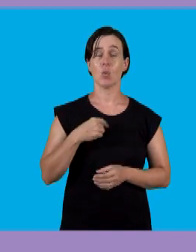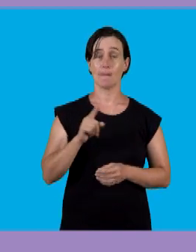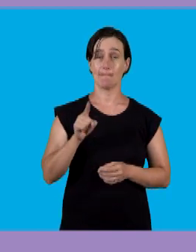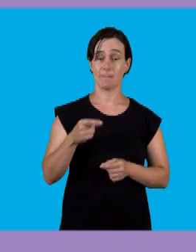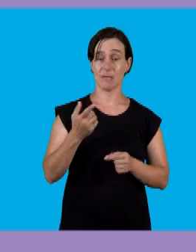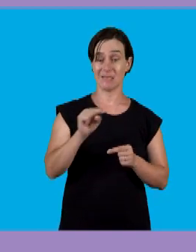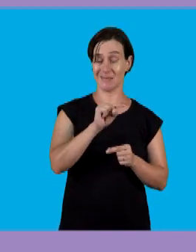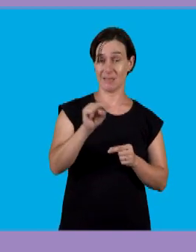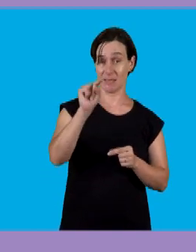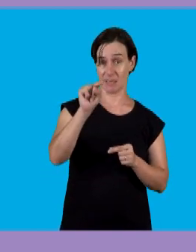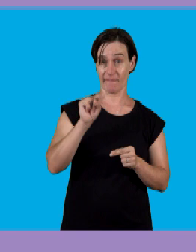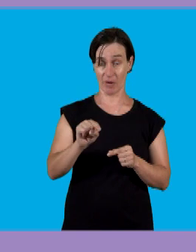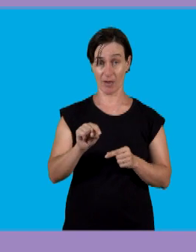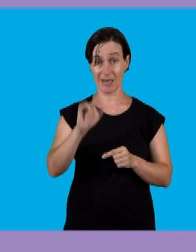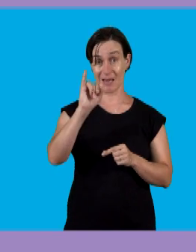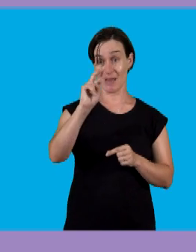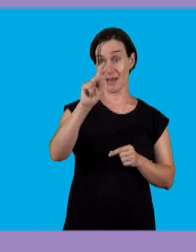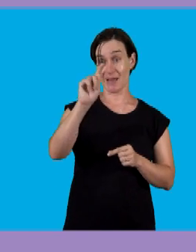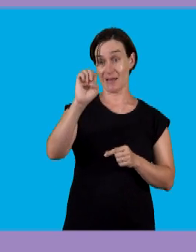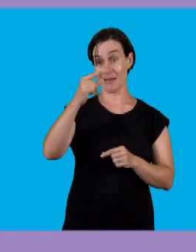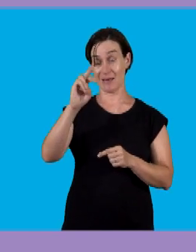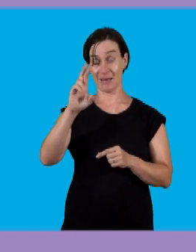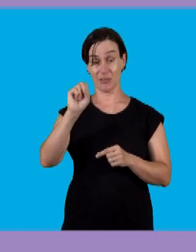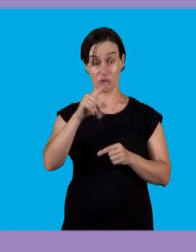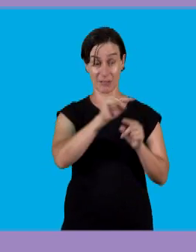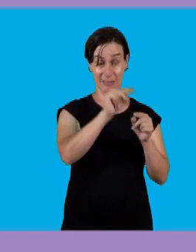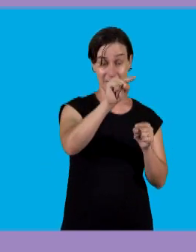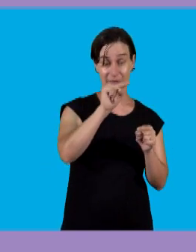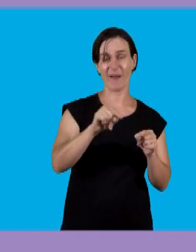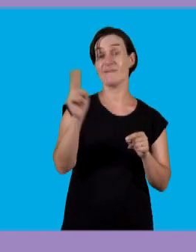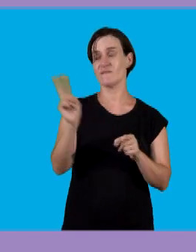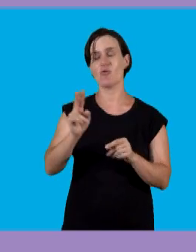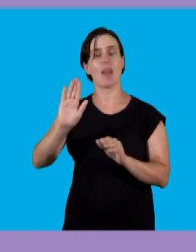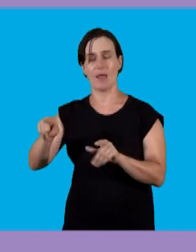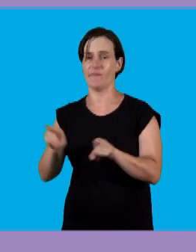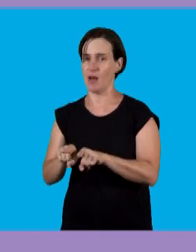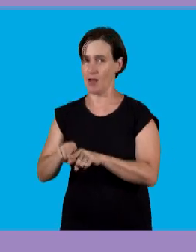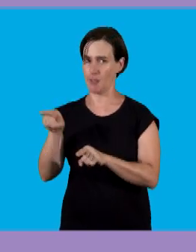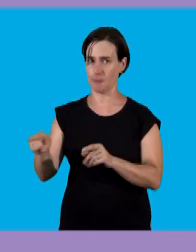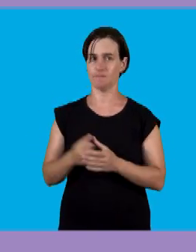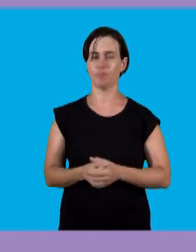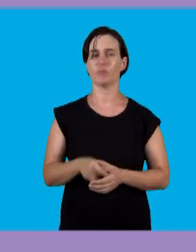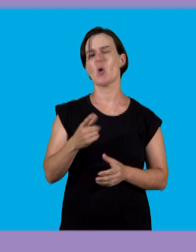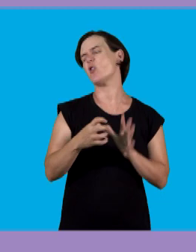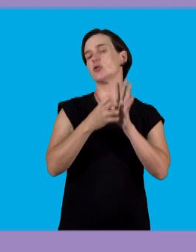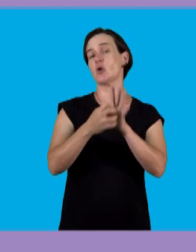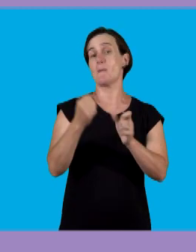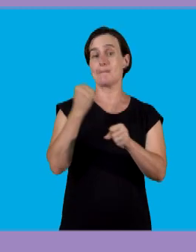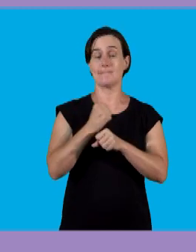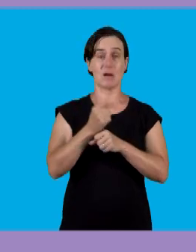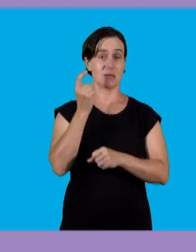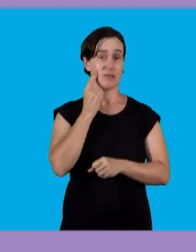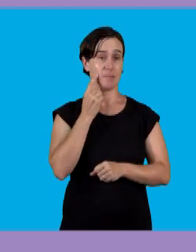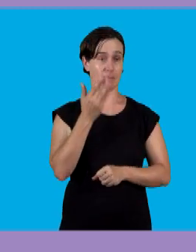integers together and leave the variables as they are. So let's simplify the following expression. We have